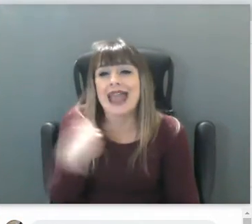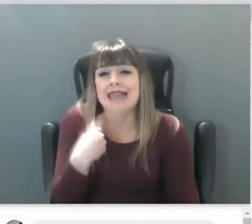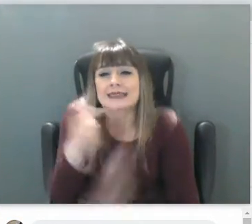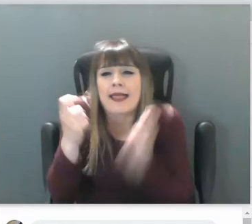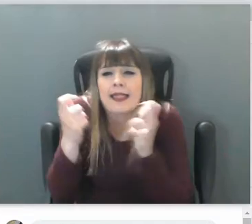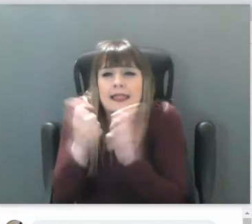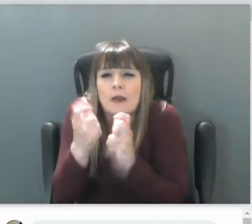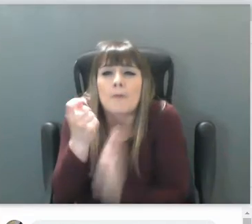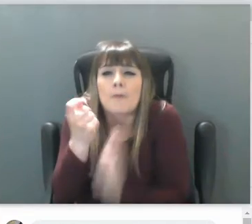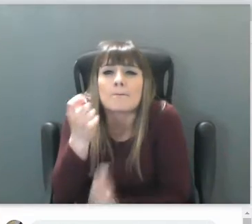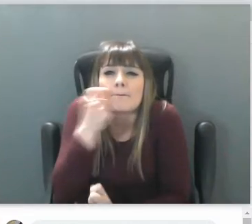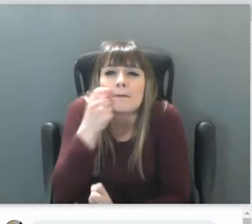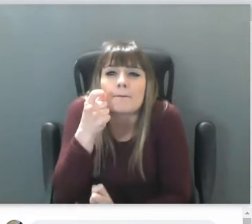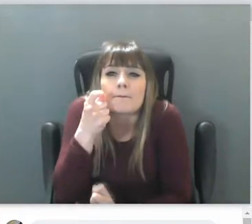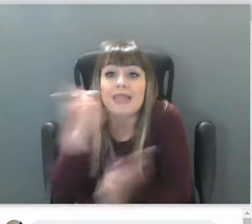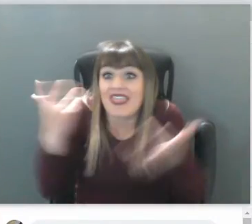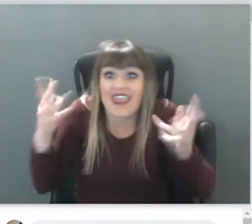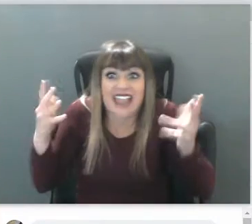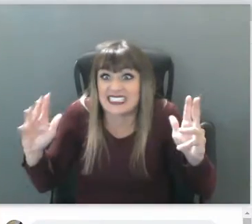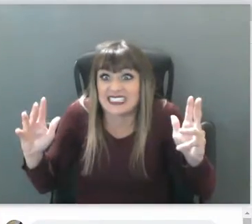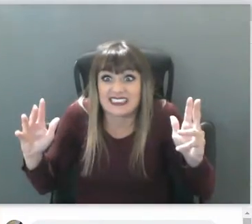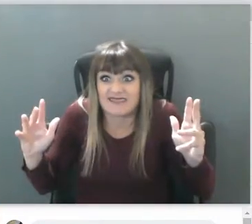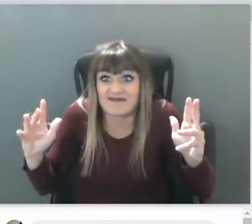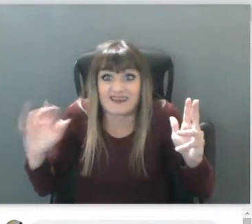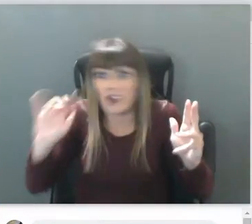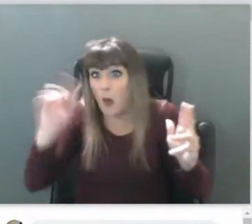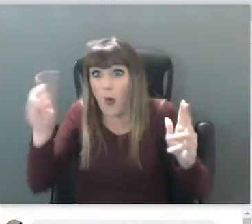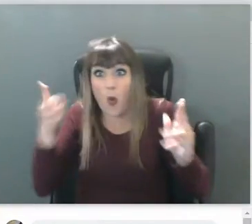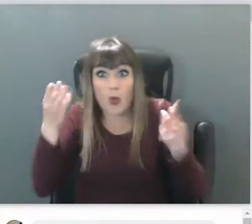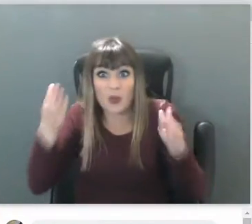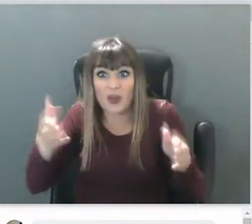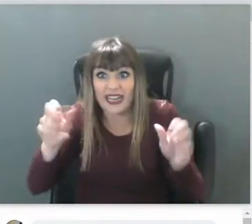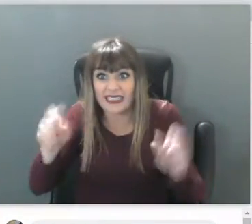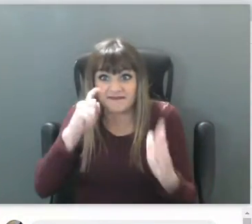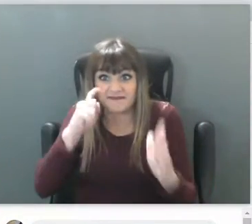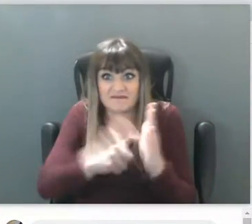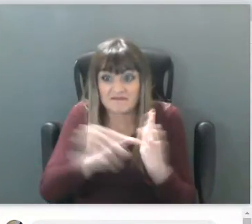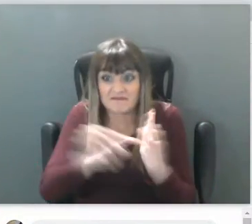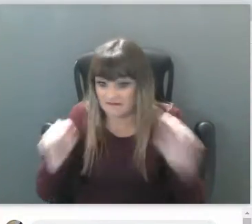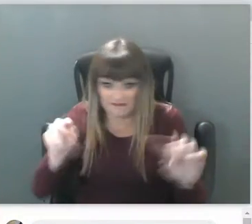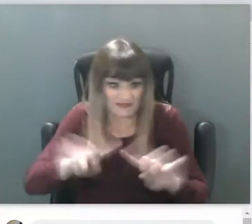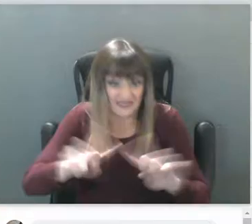Yeah. apart. Now I'm getting the inside dope. Yay. It's fantastic. Yeah.